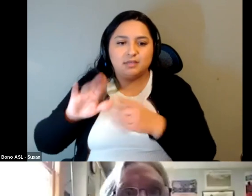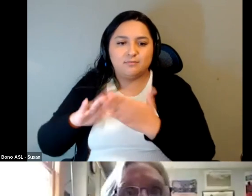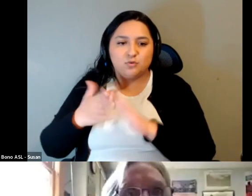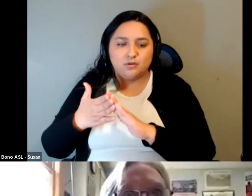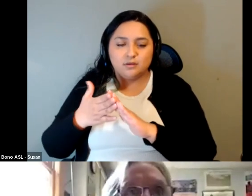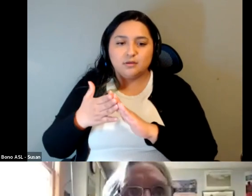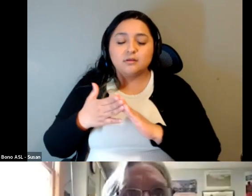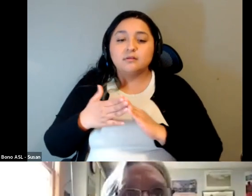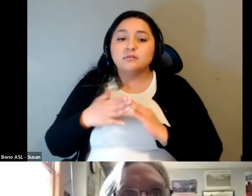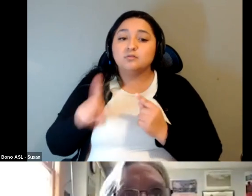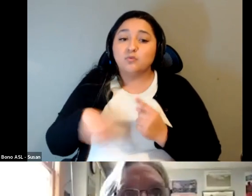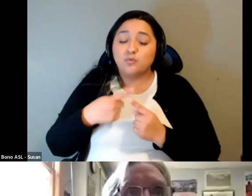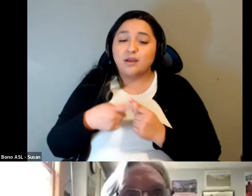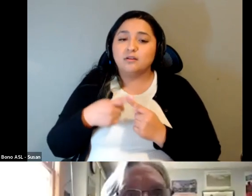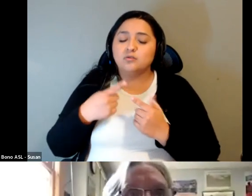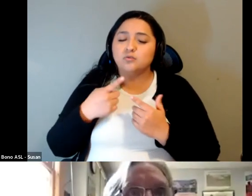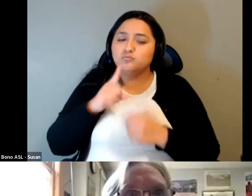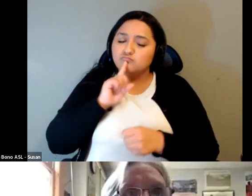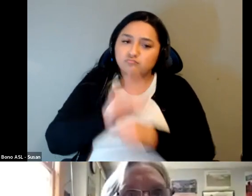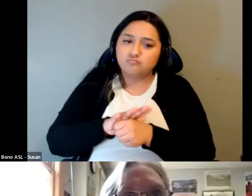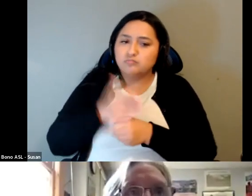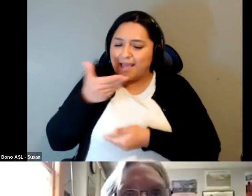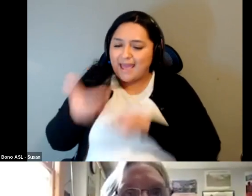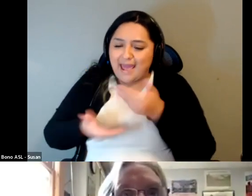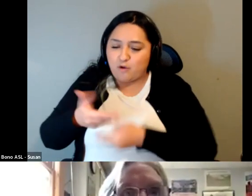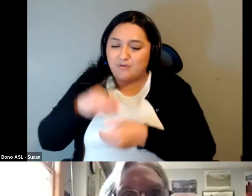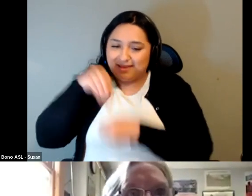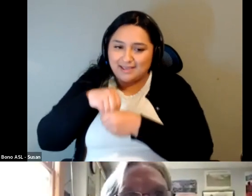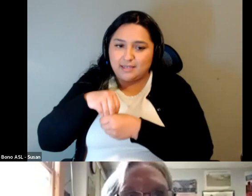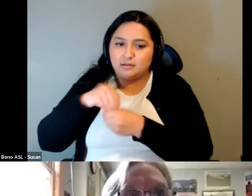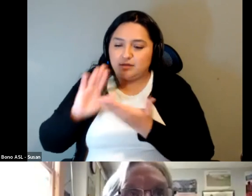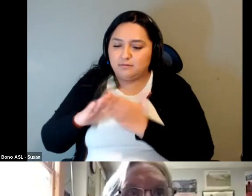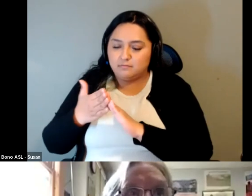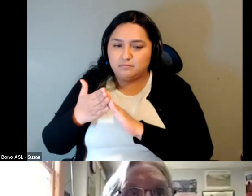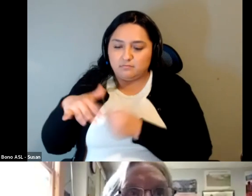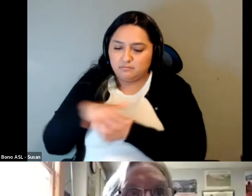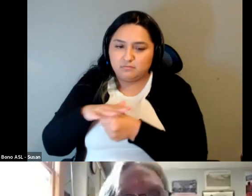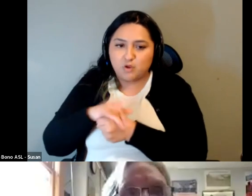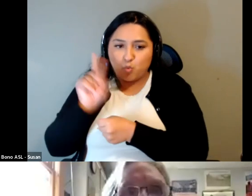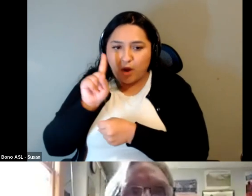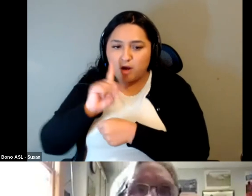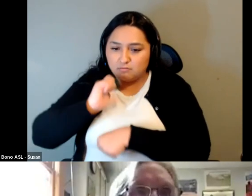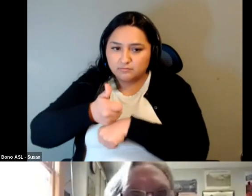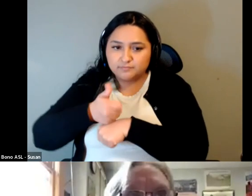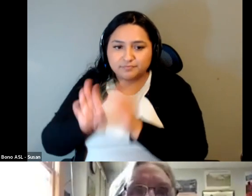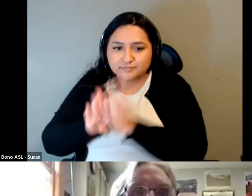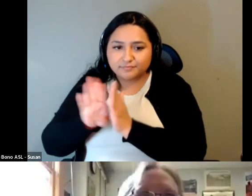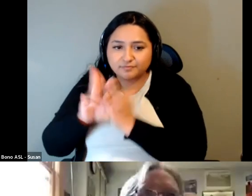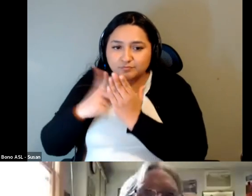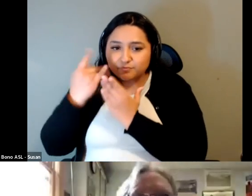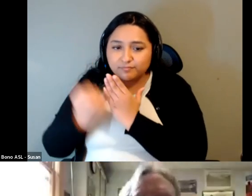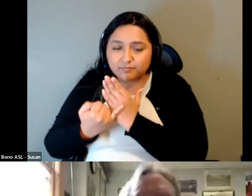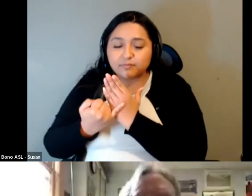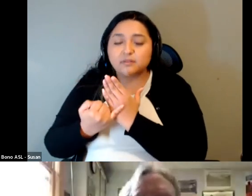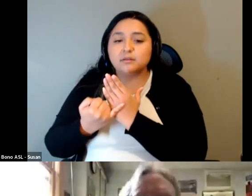strong commitment to hiring from within the communities that you're doing your development project in, and you implement that before you